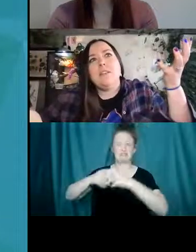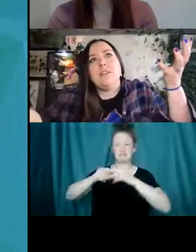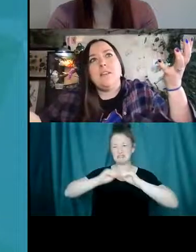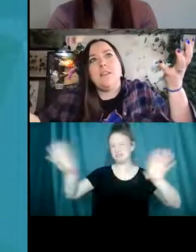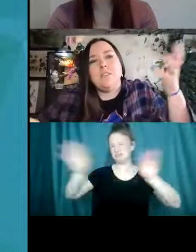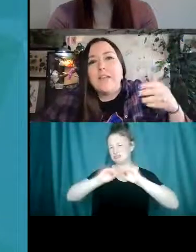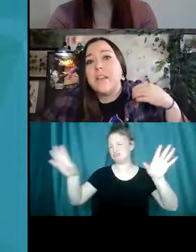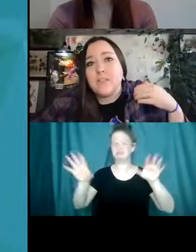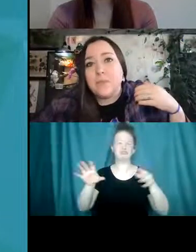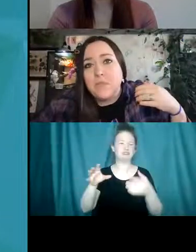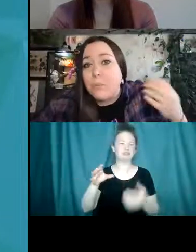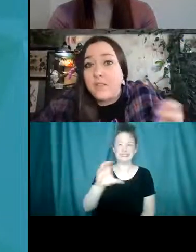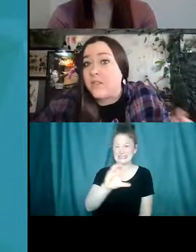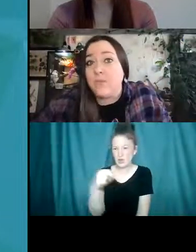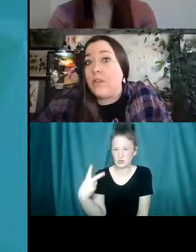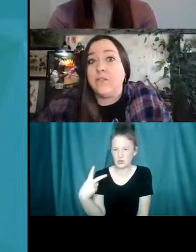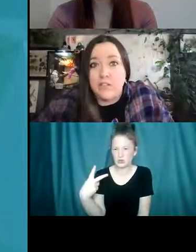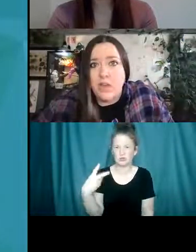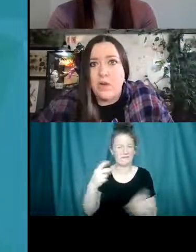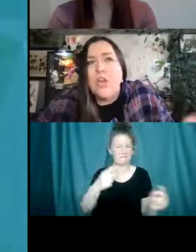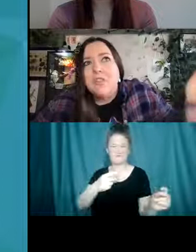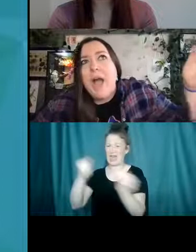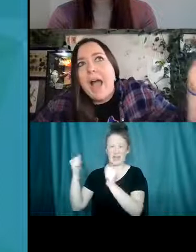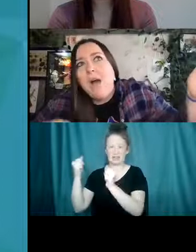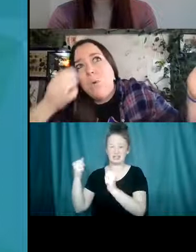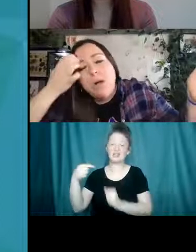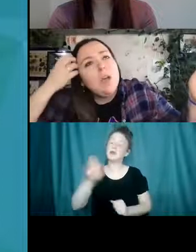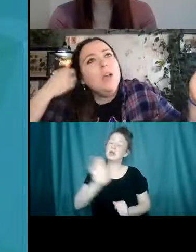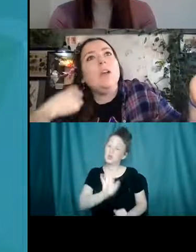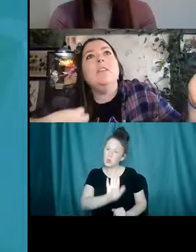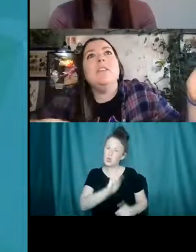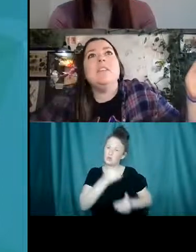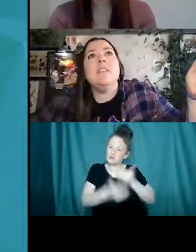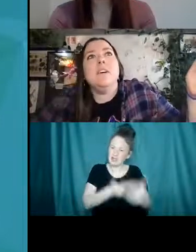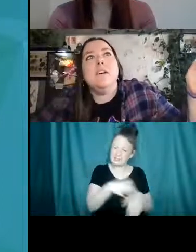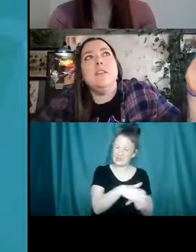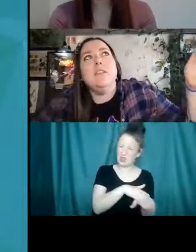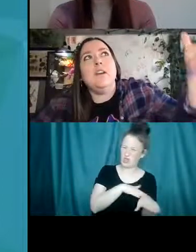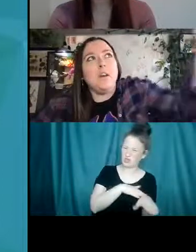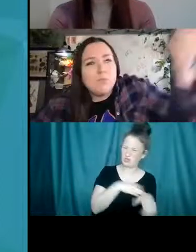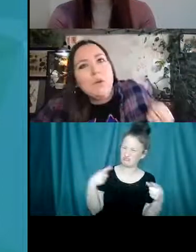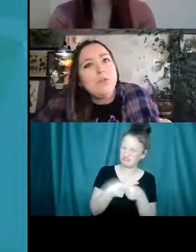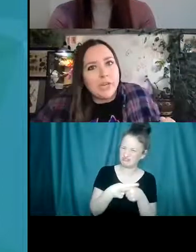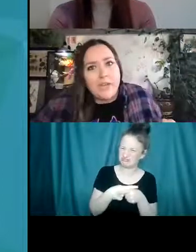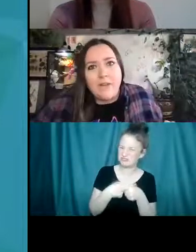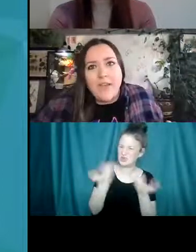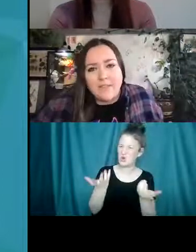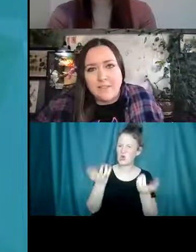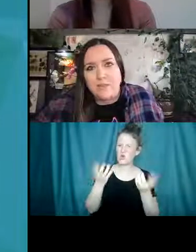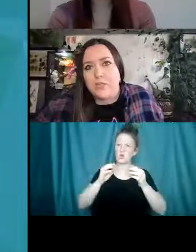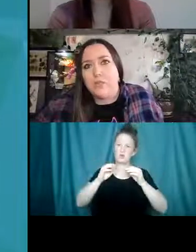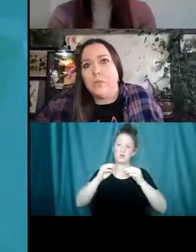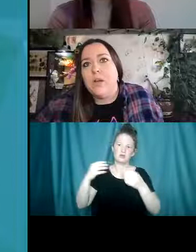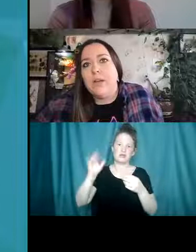does you said that this process is relatively slow. So how does the absorption of